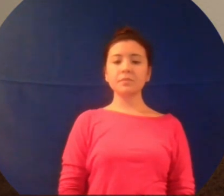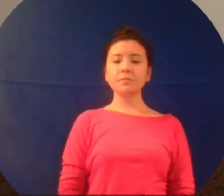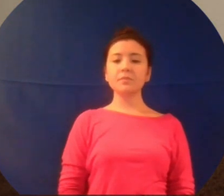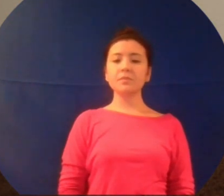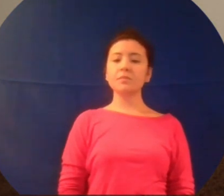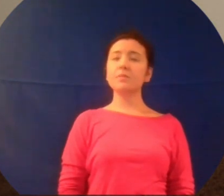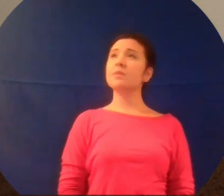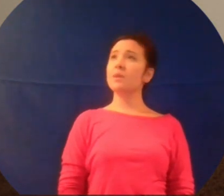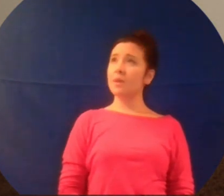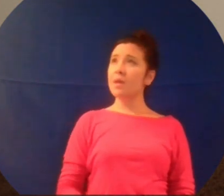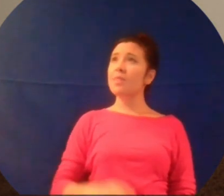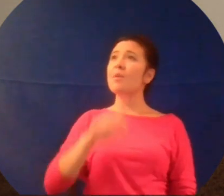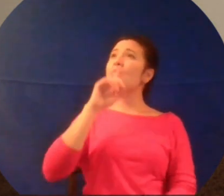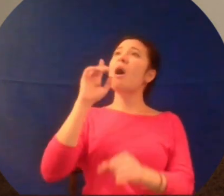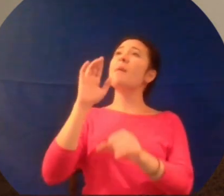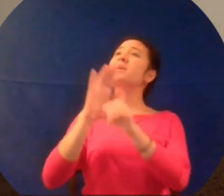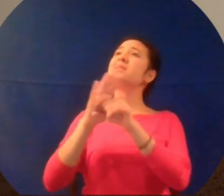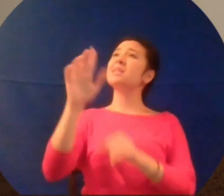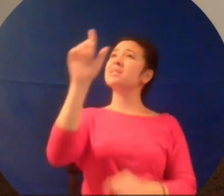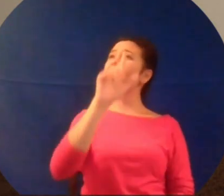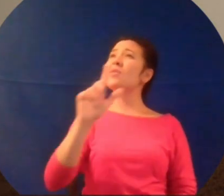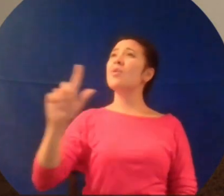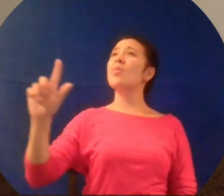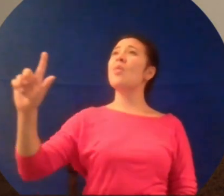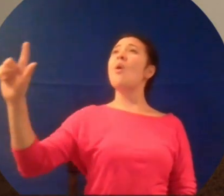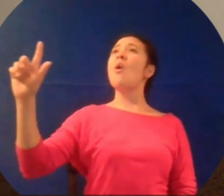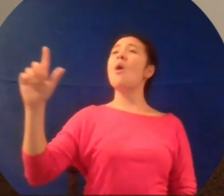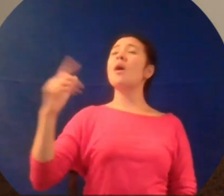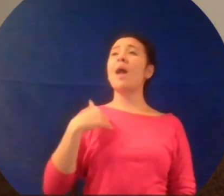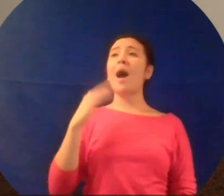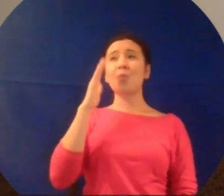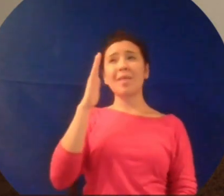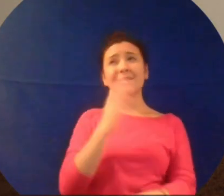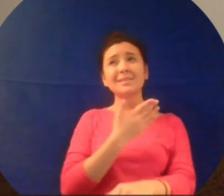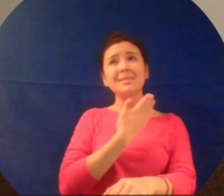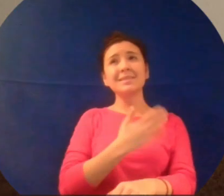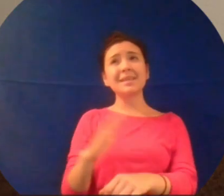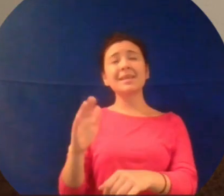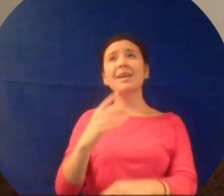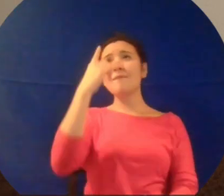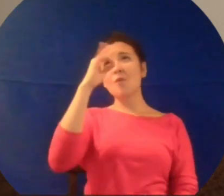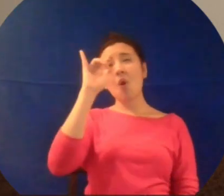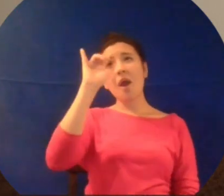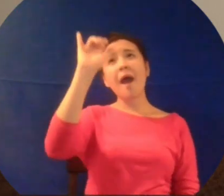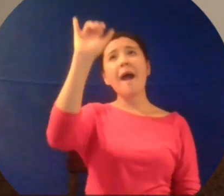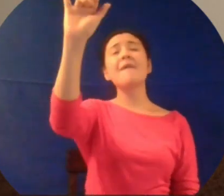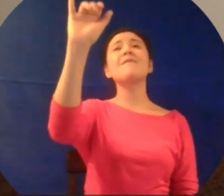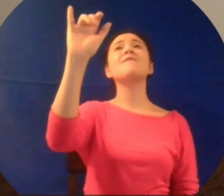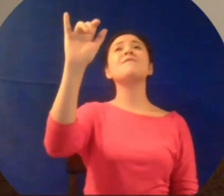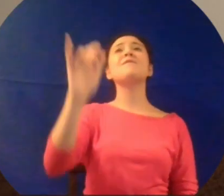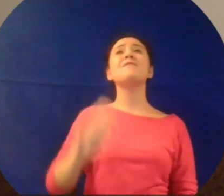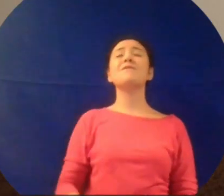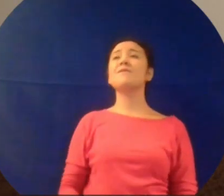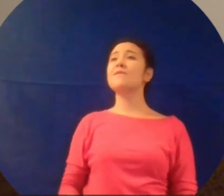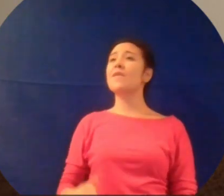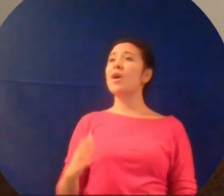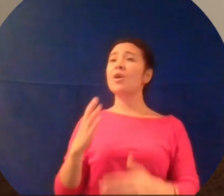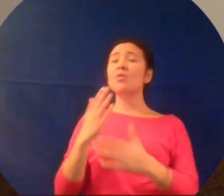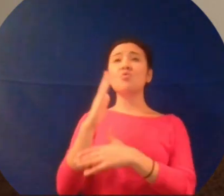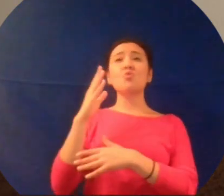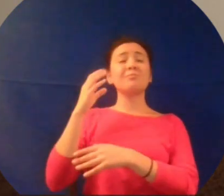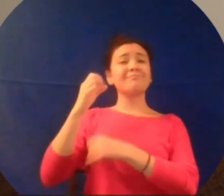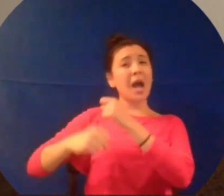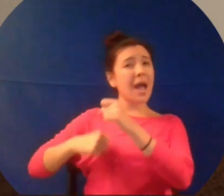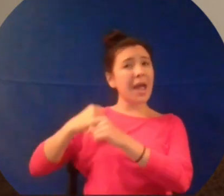The promises of the Lord I will sing forever. Through all generations,